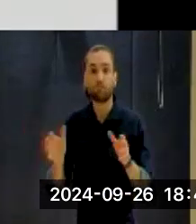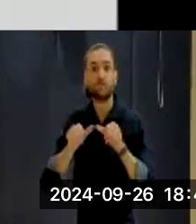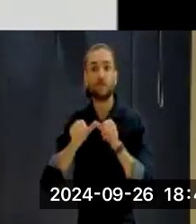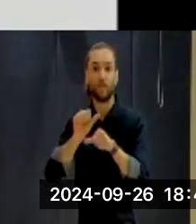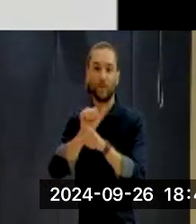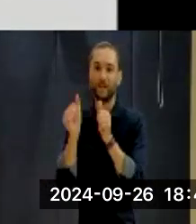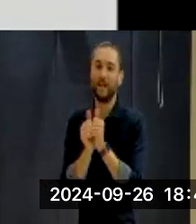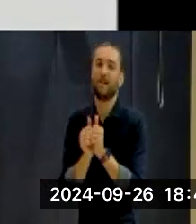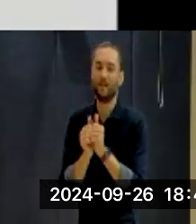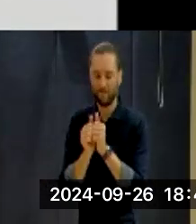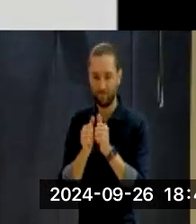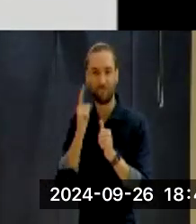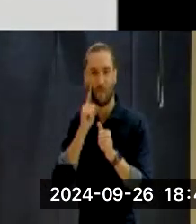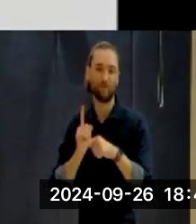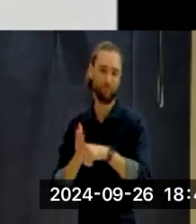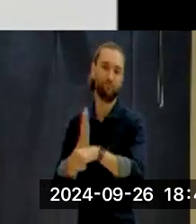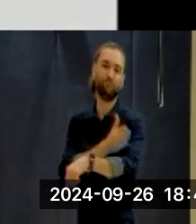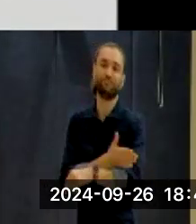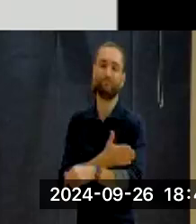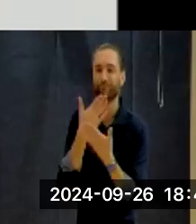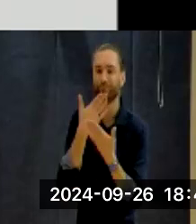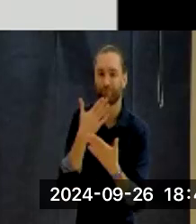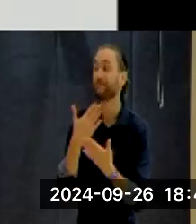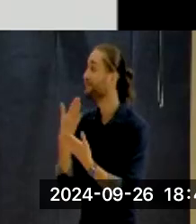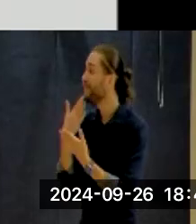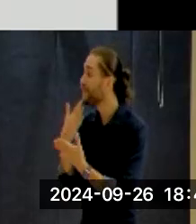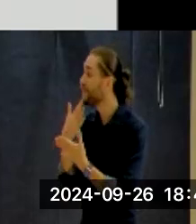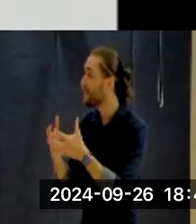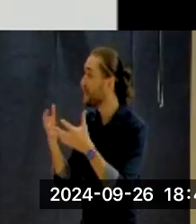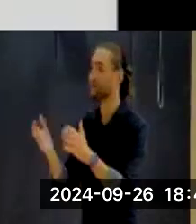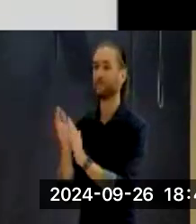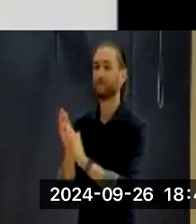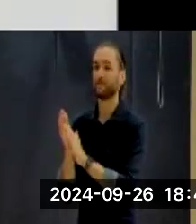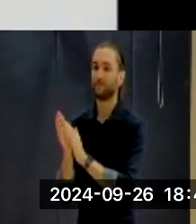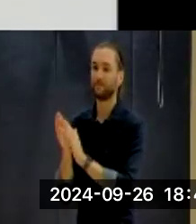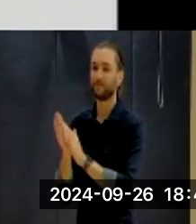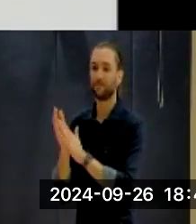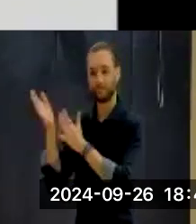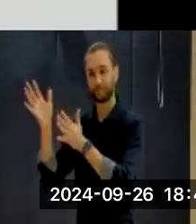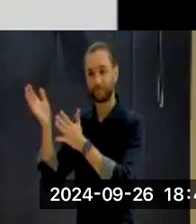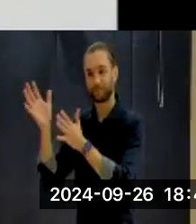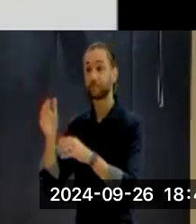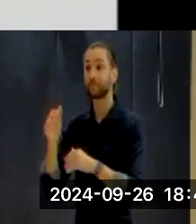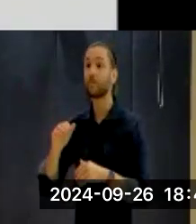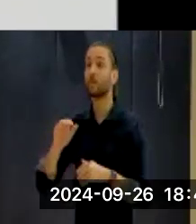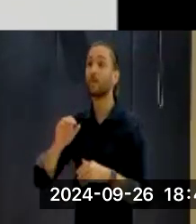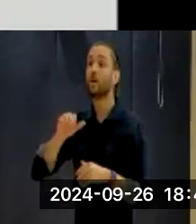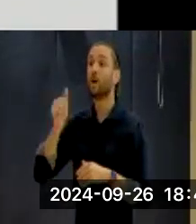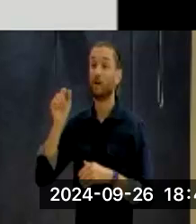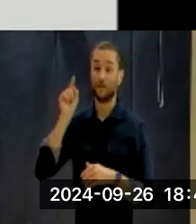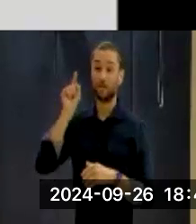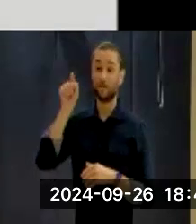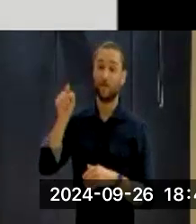all. Thank you so much. Anyone else in the room, in the back row here?